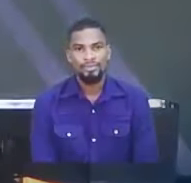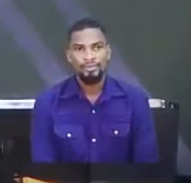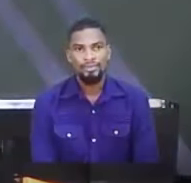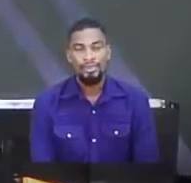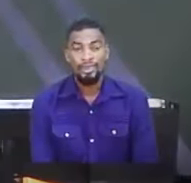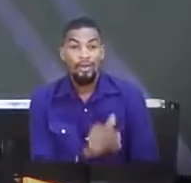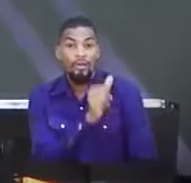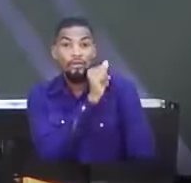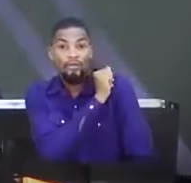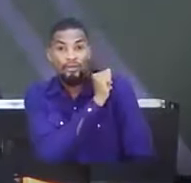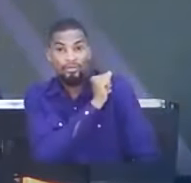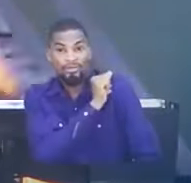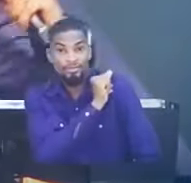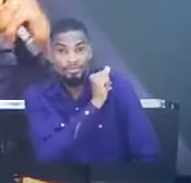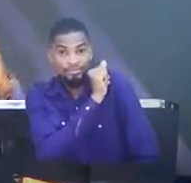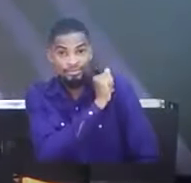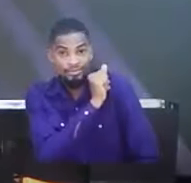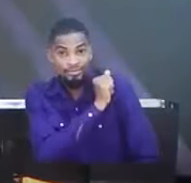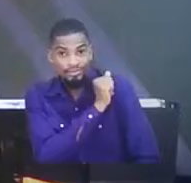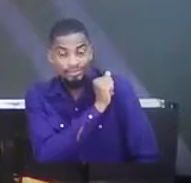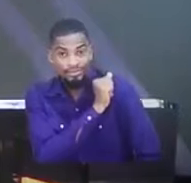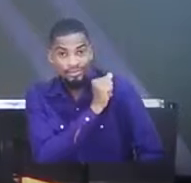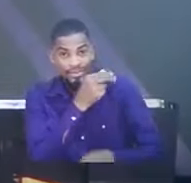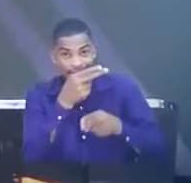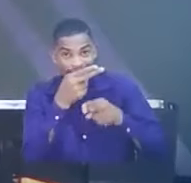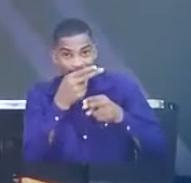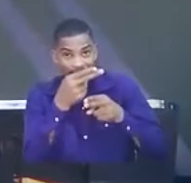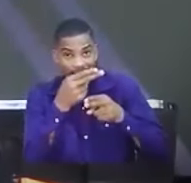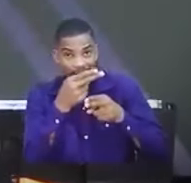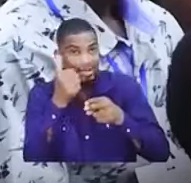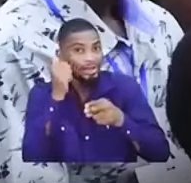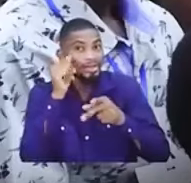this woman. Get her out of my sight.